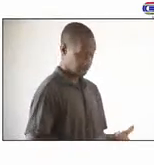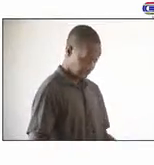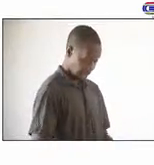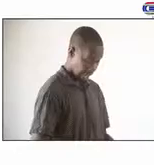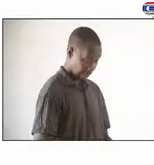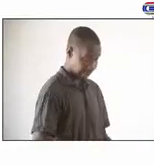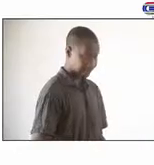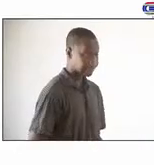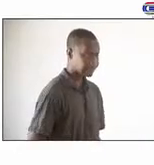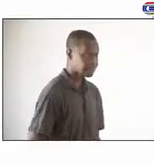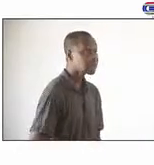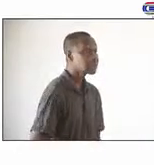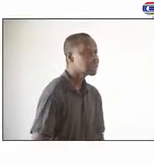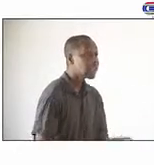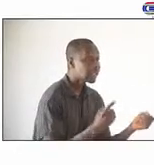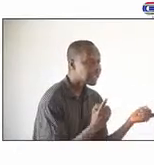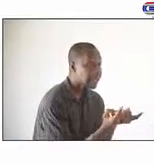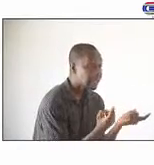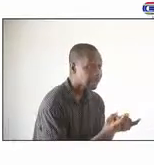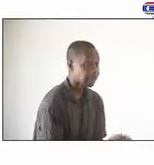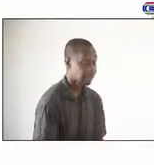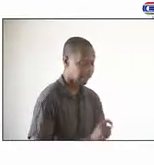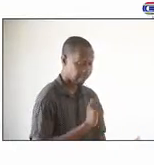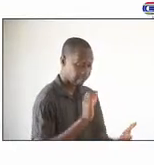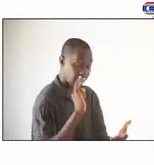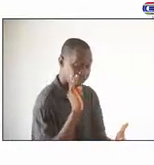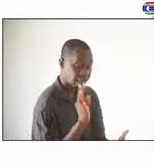Now, the features of informal letters are